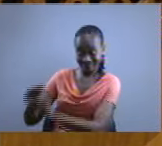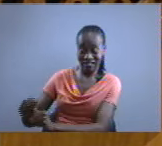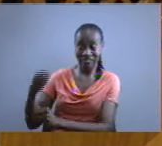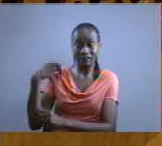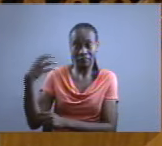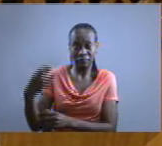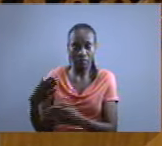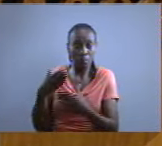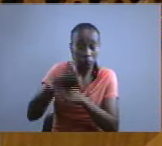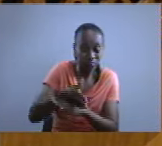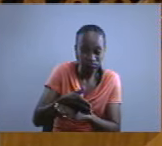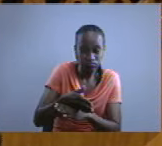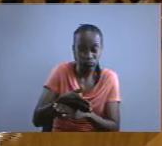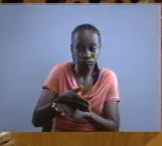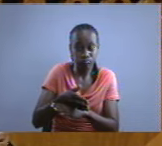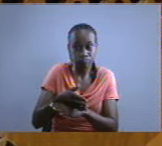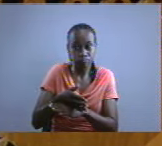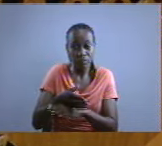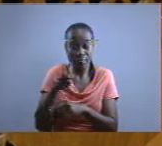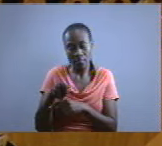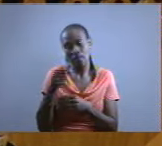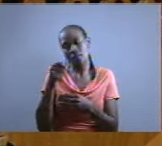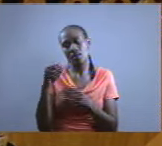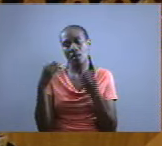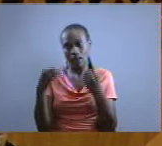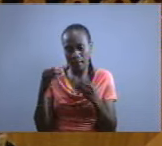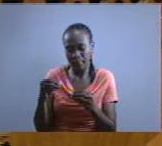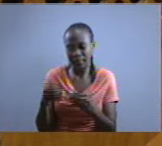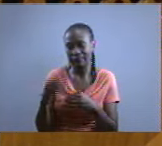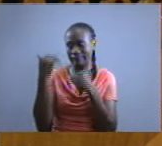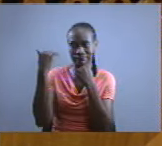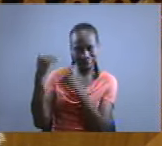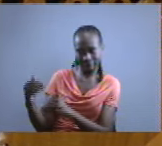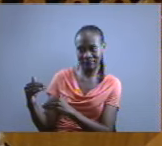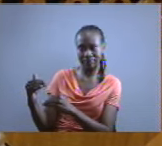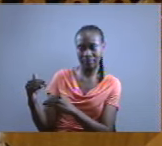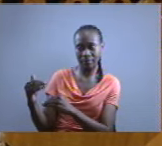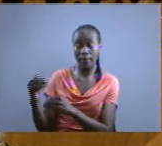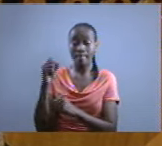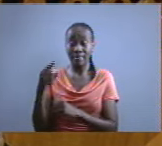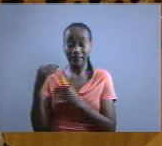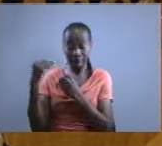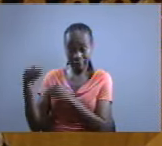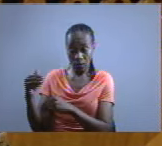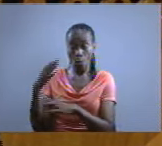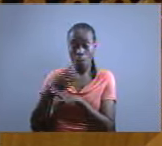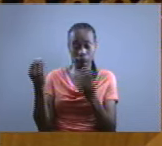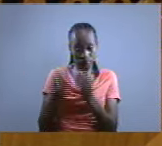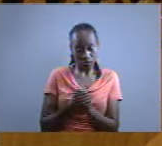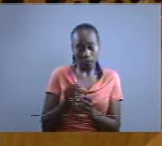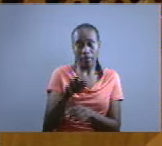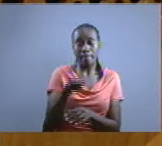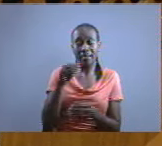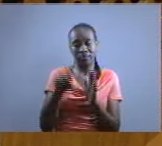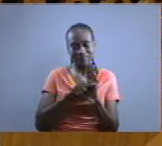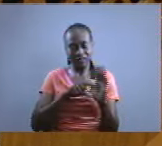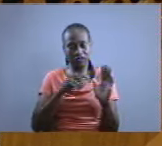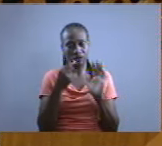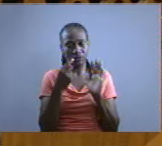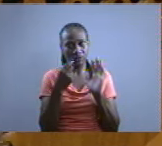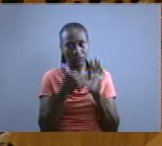intervene in the Postbank company is limited, or it complies with the Banks Act in terms of Section